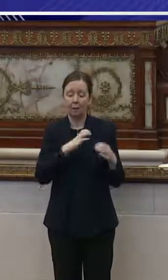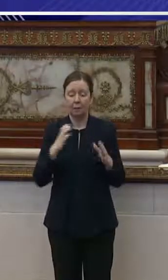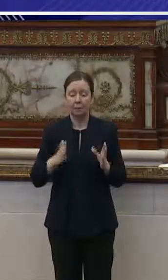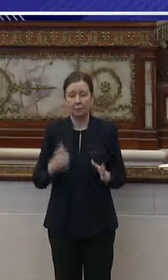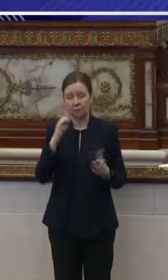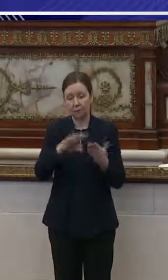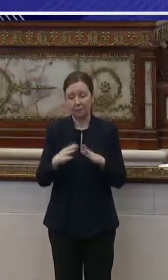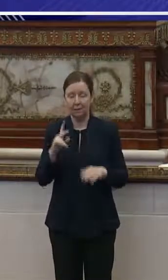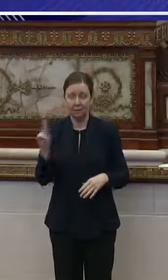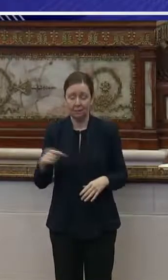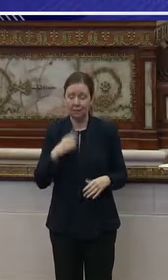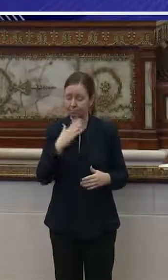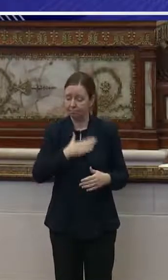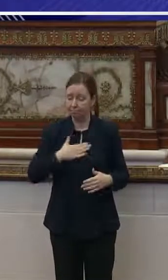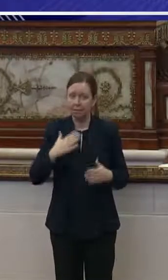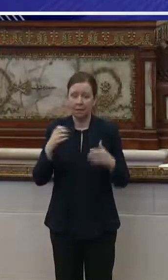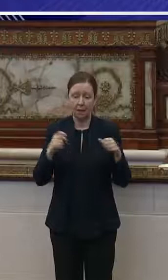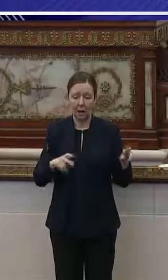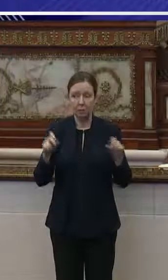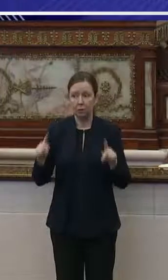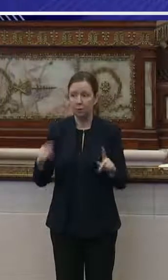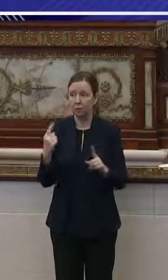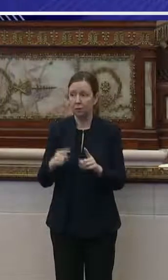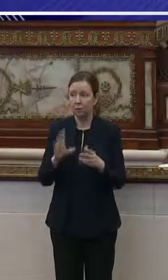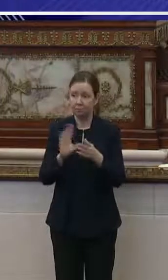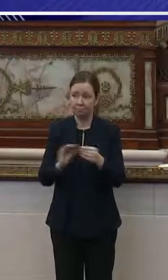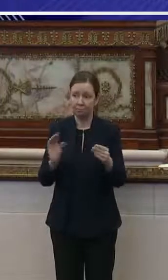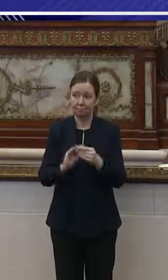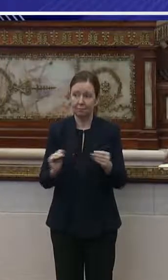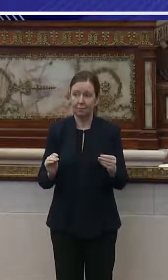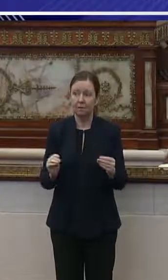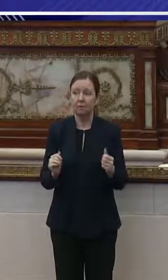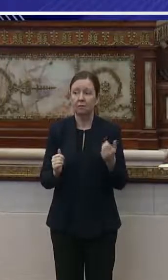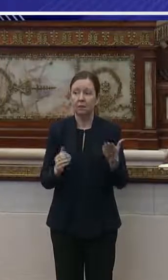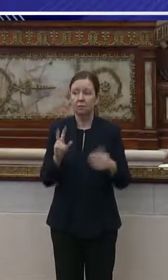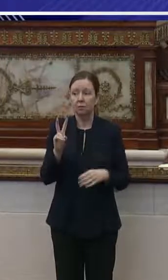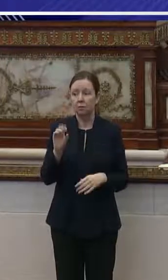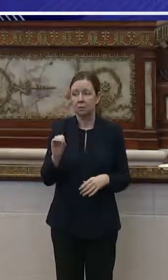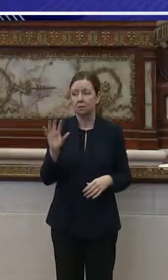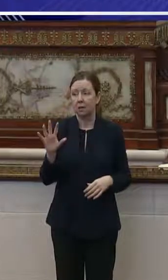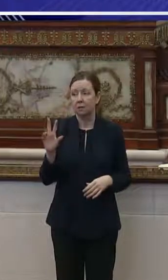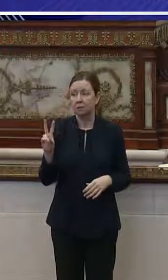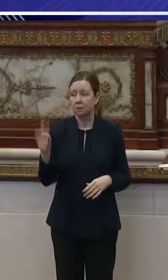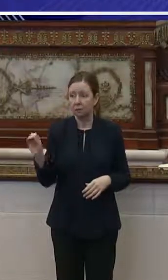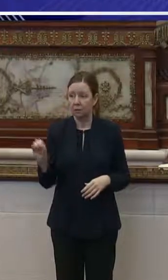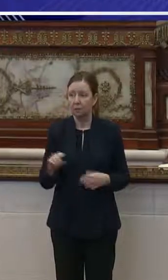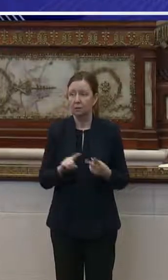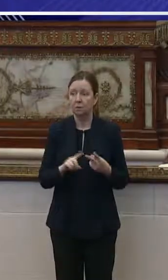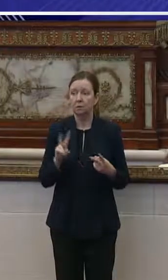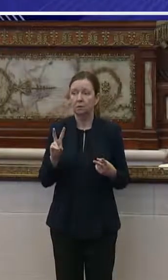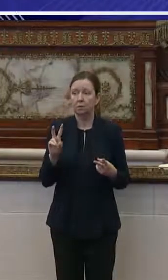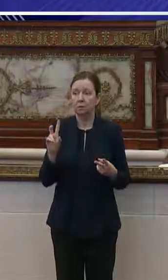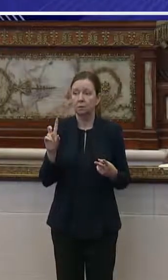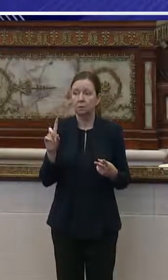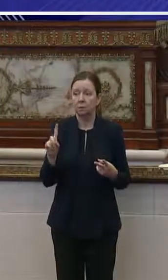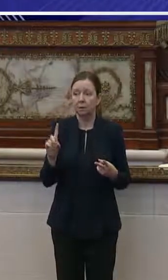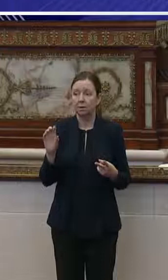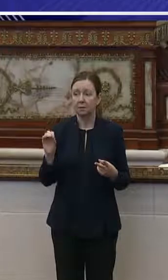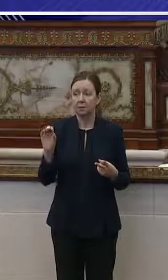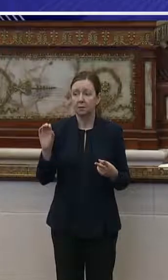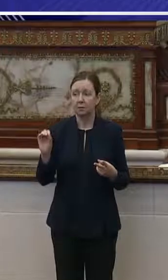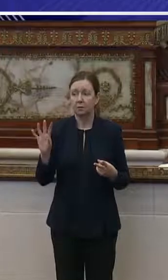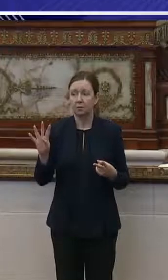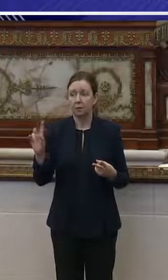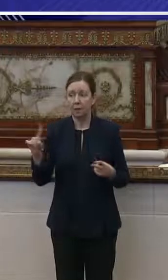Philadelphia. I appreciate the opportunity to provide testimony on resolutions 200520 and 210041 regarding the